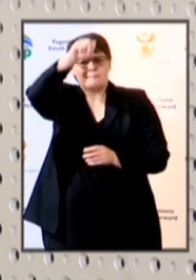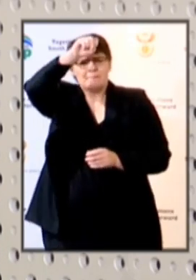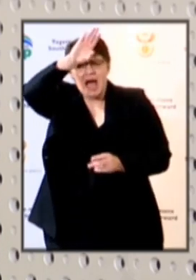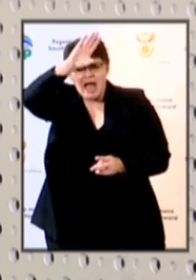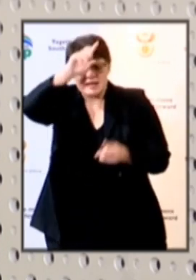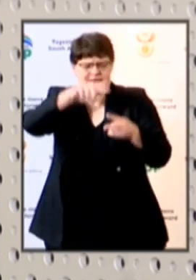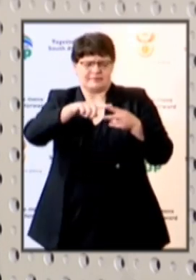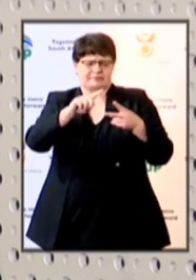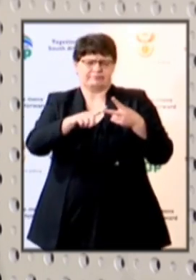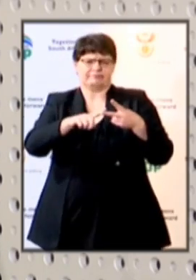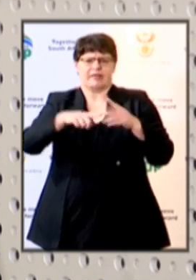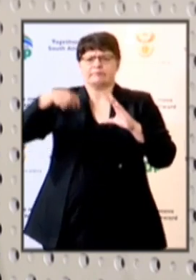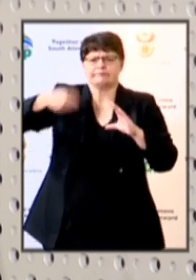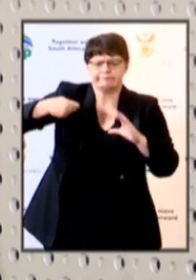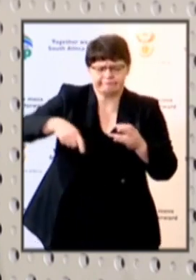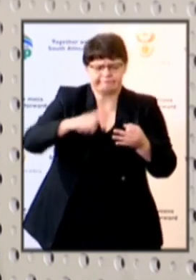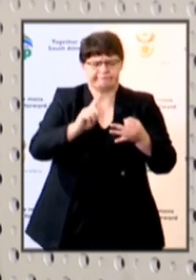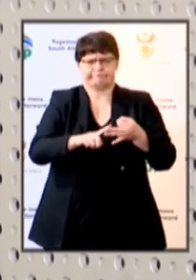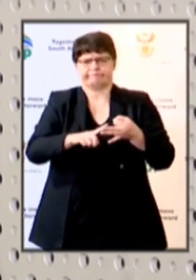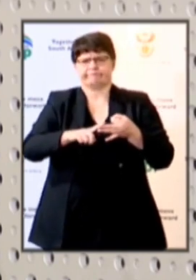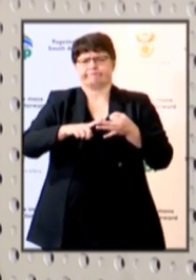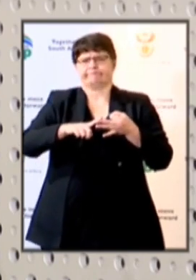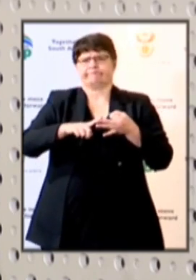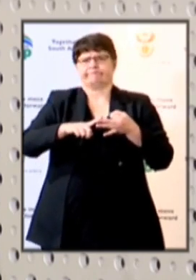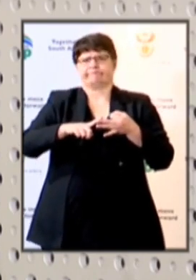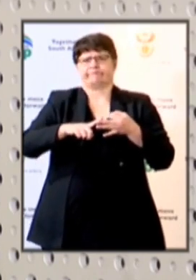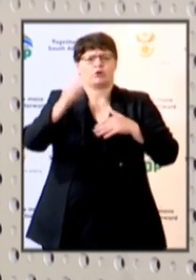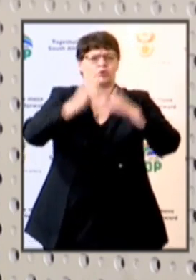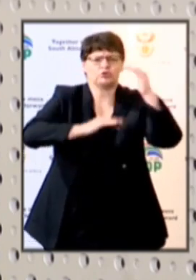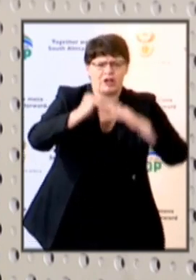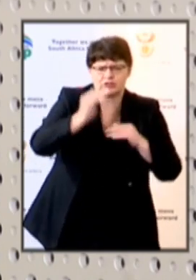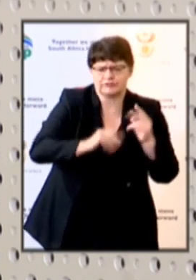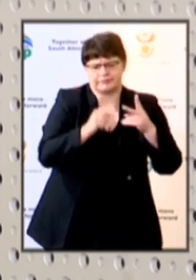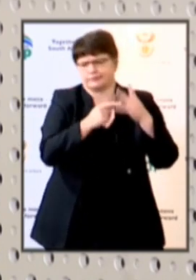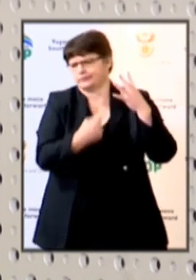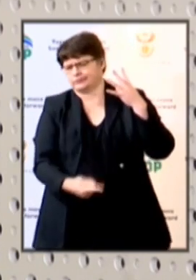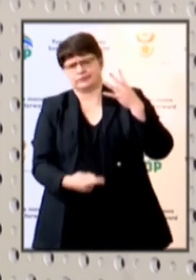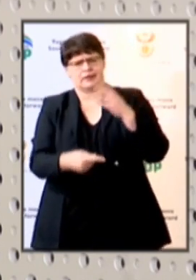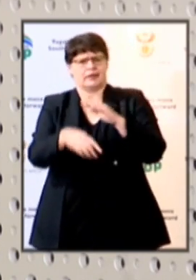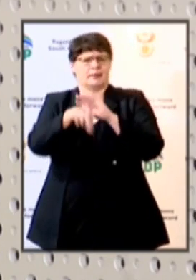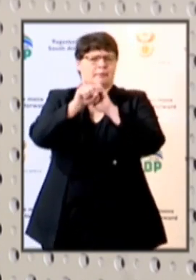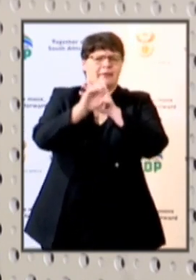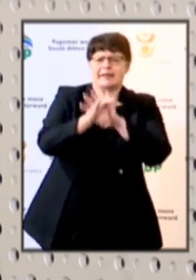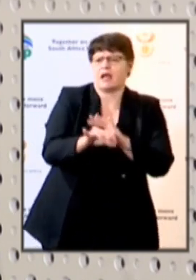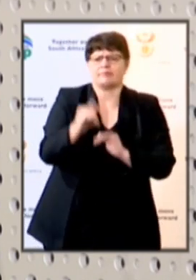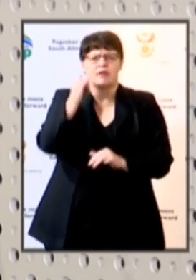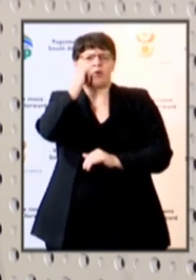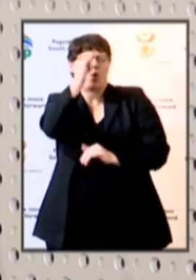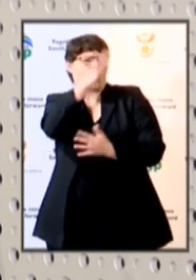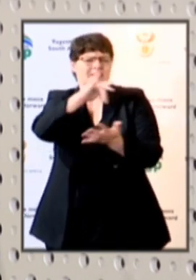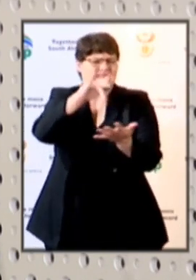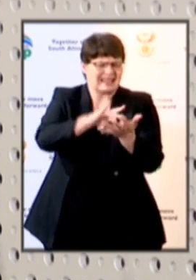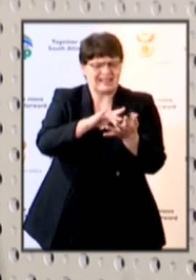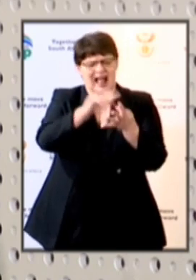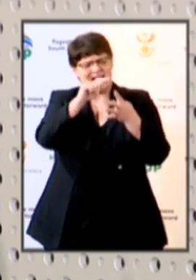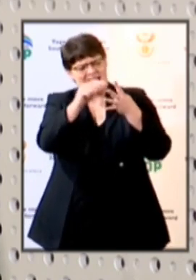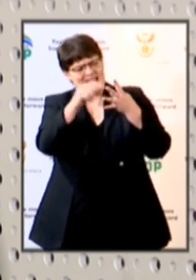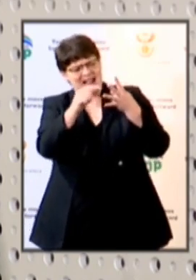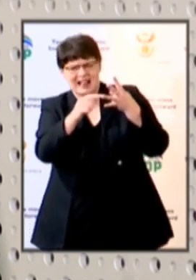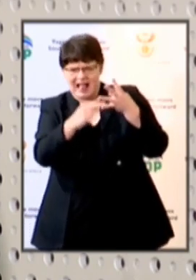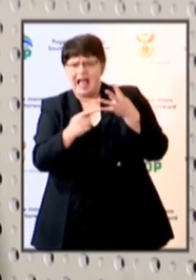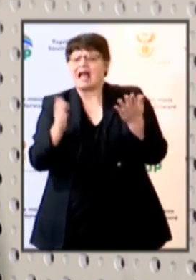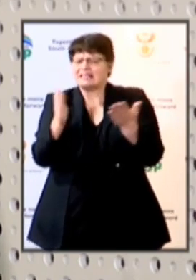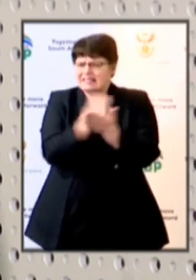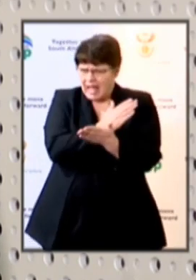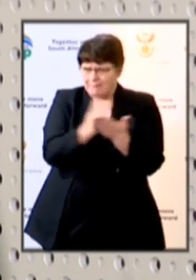of construction, of communications, parts of the media, some call centers, and parts of the public